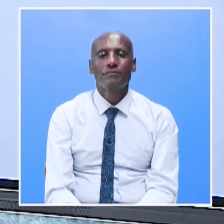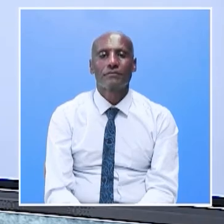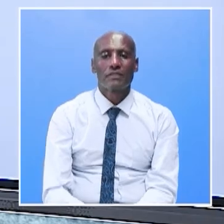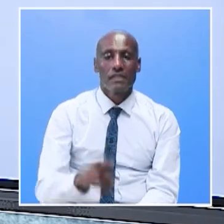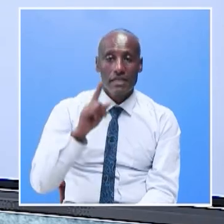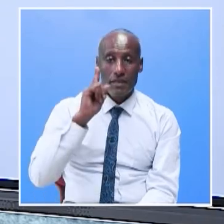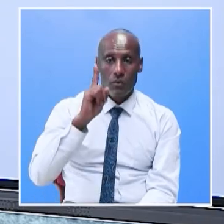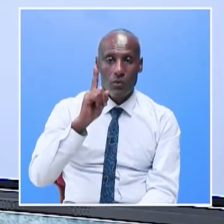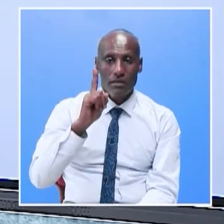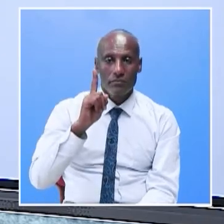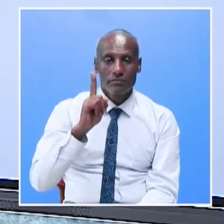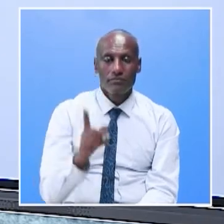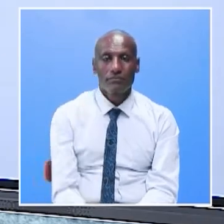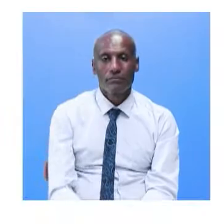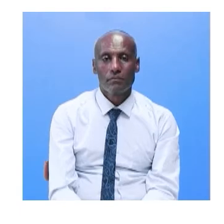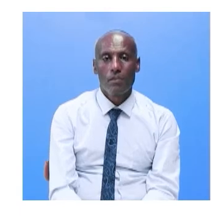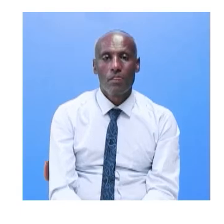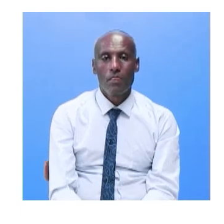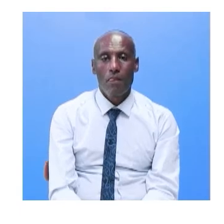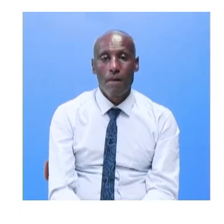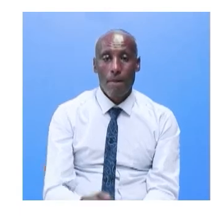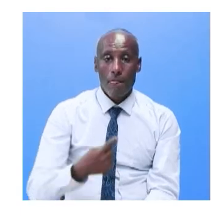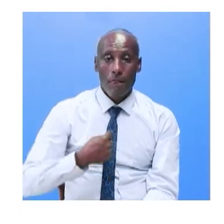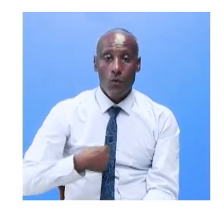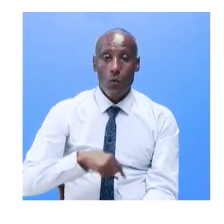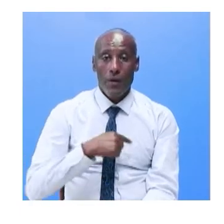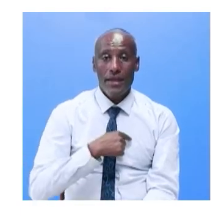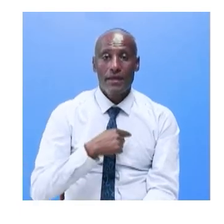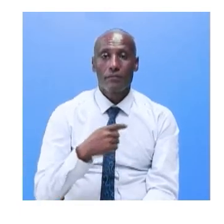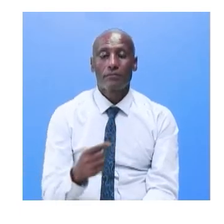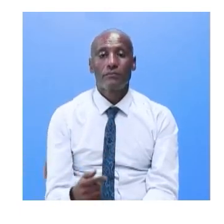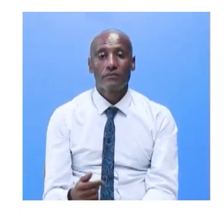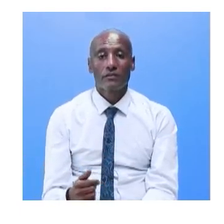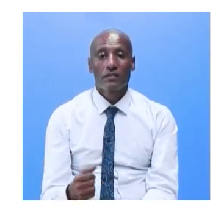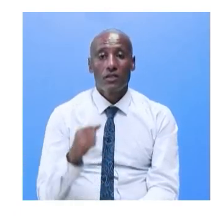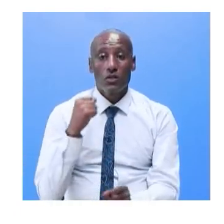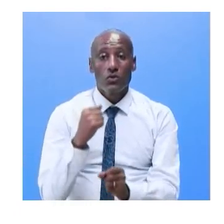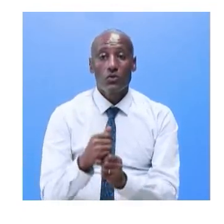The first question. We do not